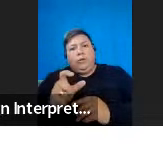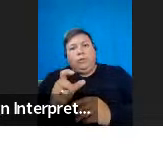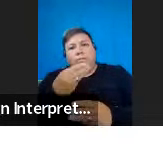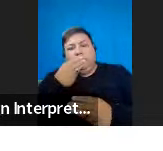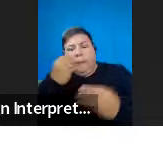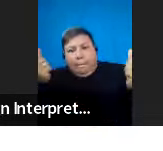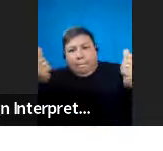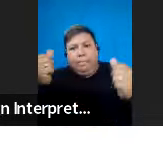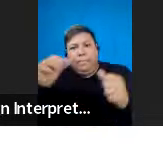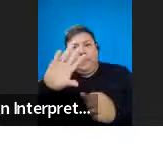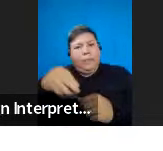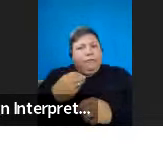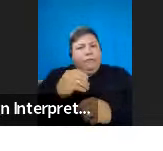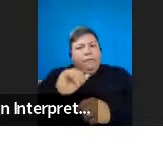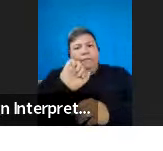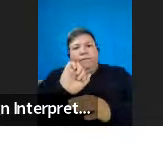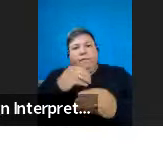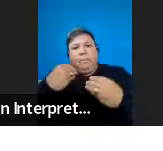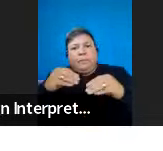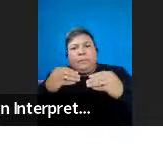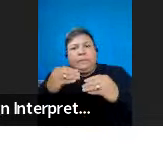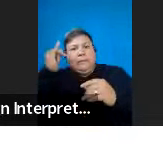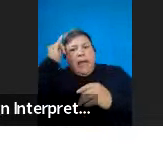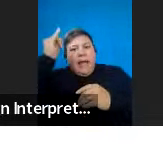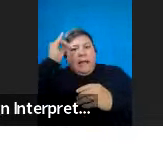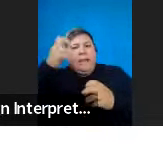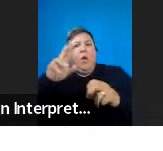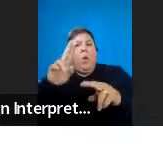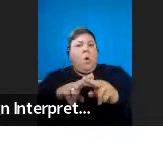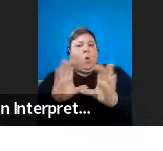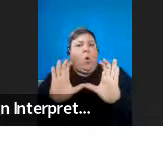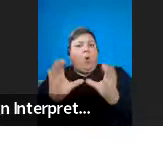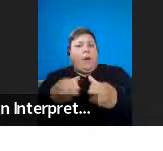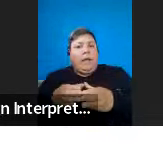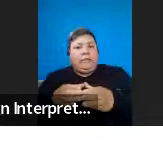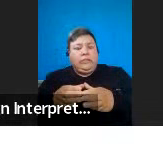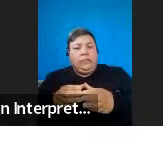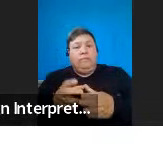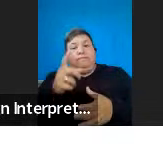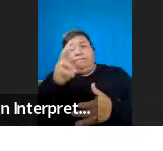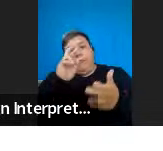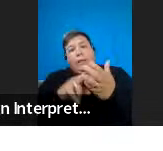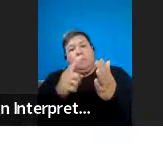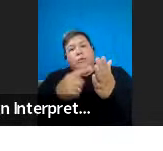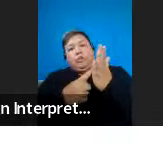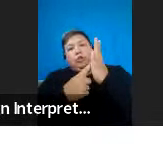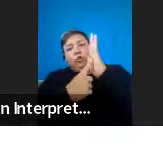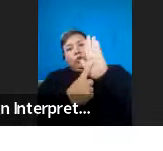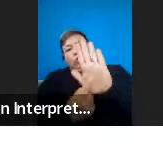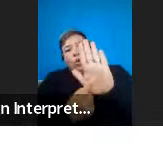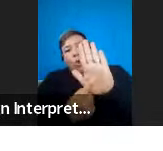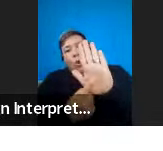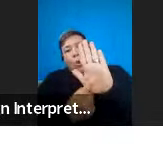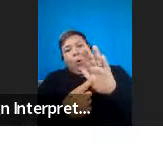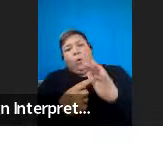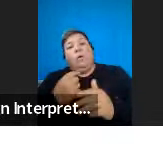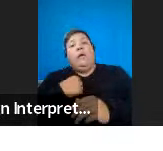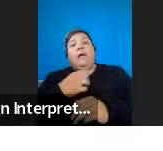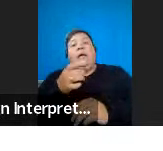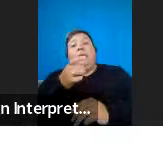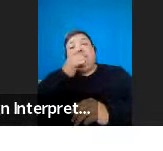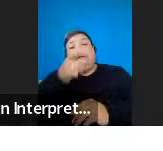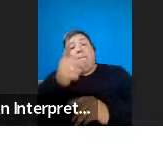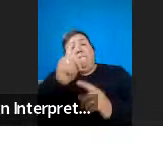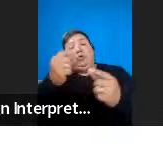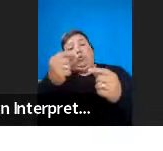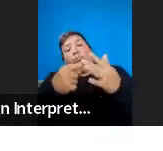it secured as well in your organization. So you just need to show it to us. We're not prescribing to you what do you need to have in place,